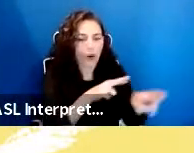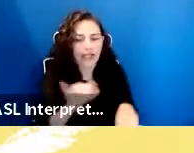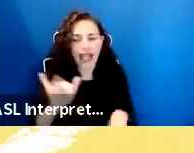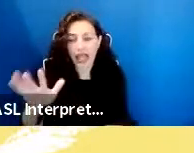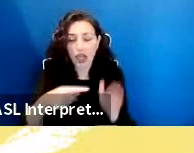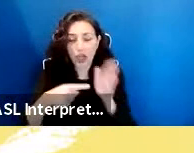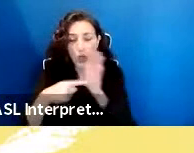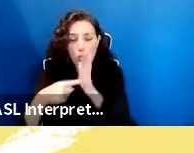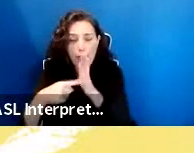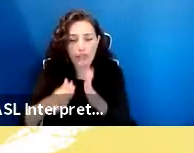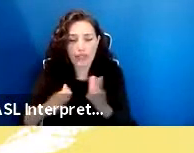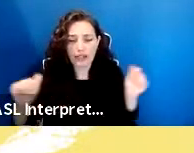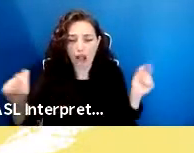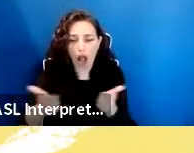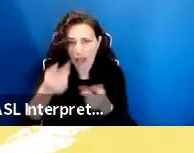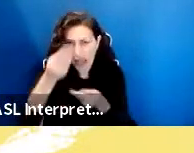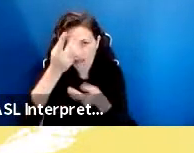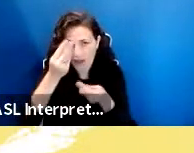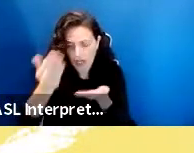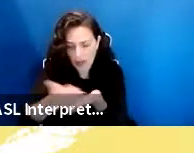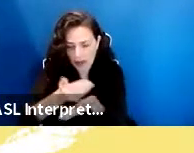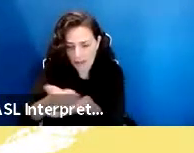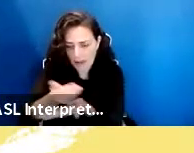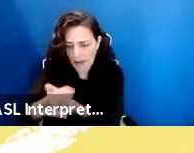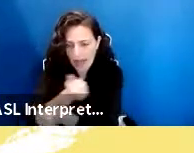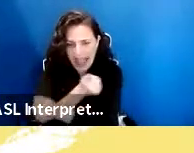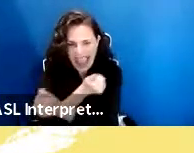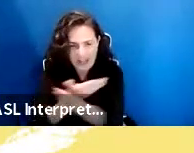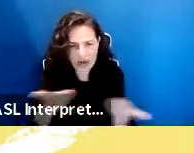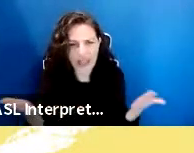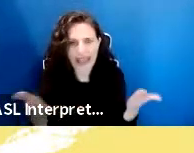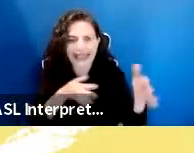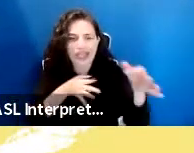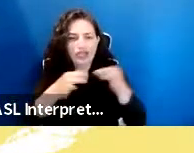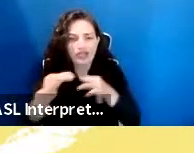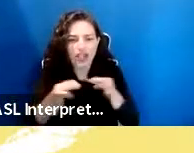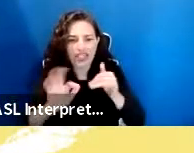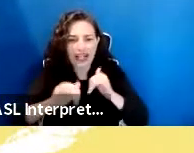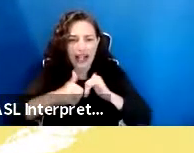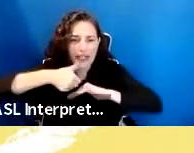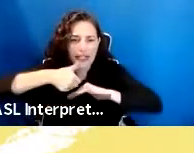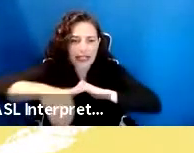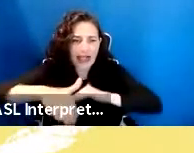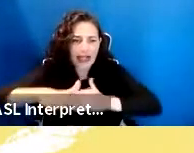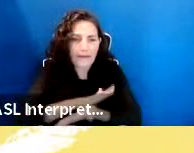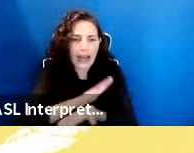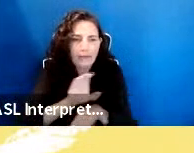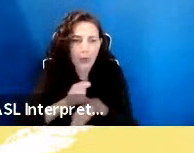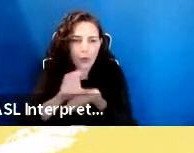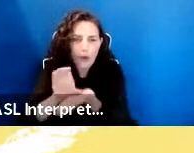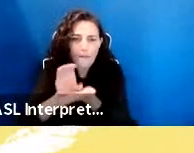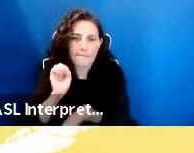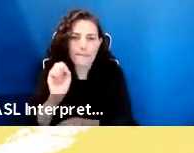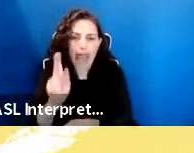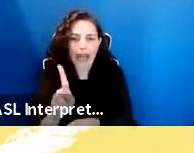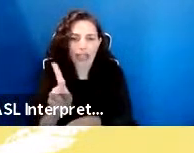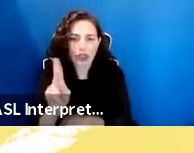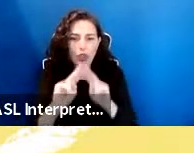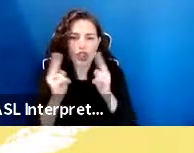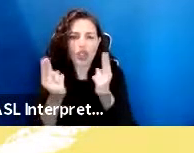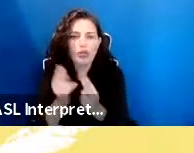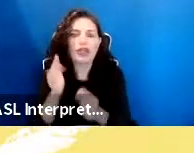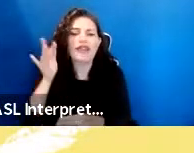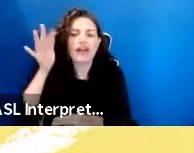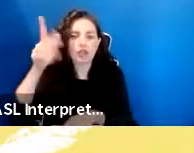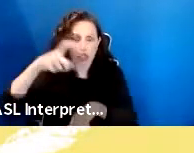put all kinds of information, instructions on how to send paperwork back to the union when that time